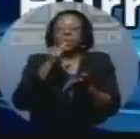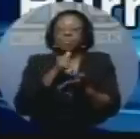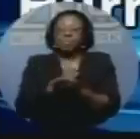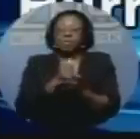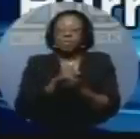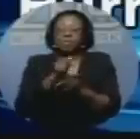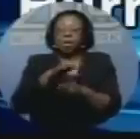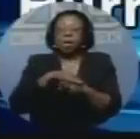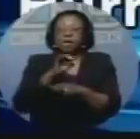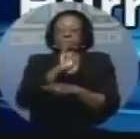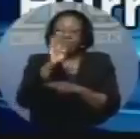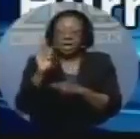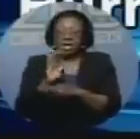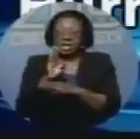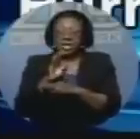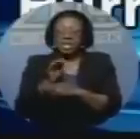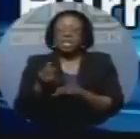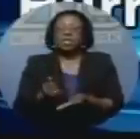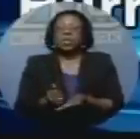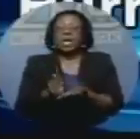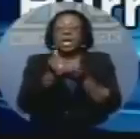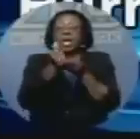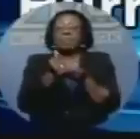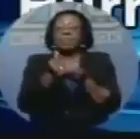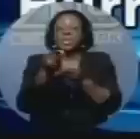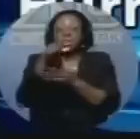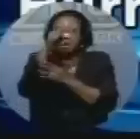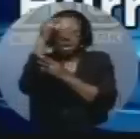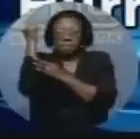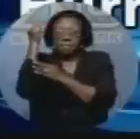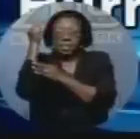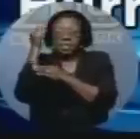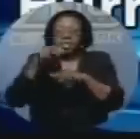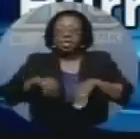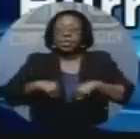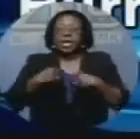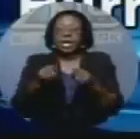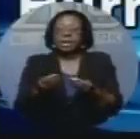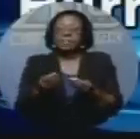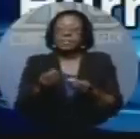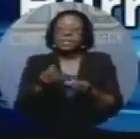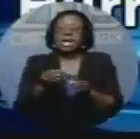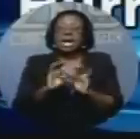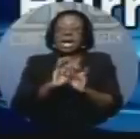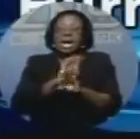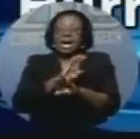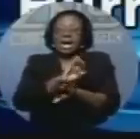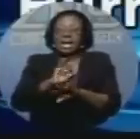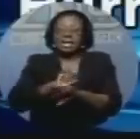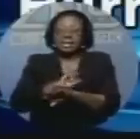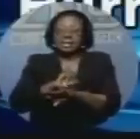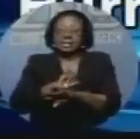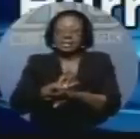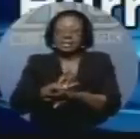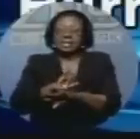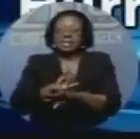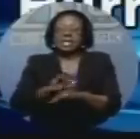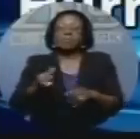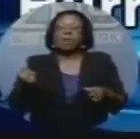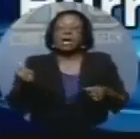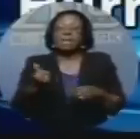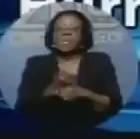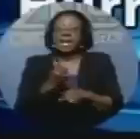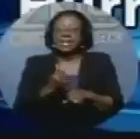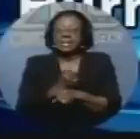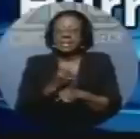the government's efforts of providing humanitarian assistance to the islands affected by the recent passage of Hurricane Sandy. Based